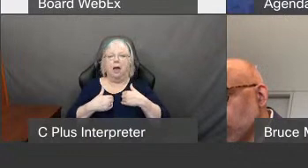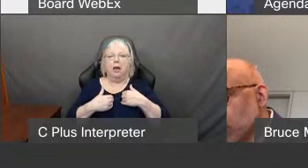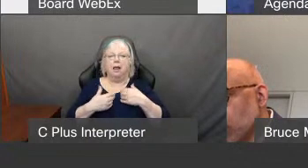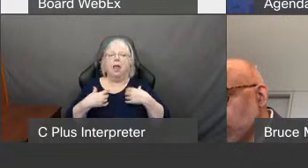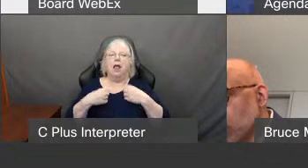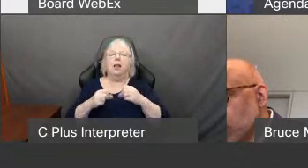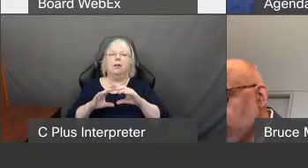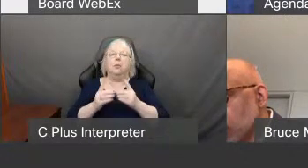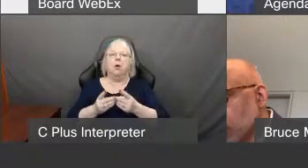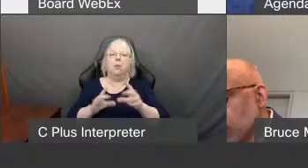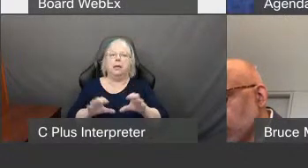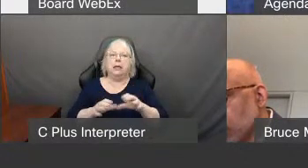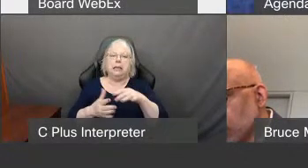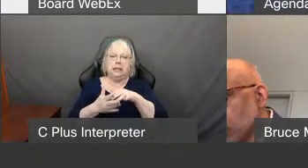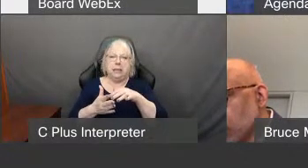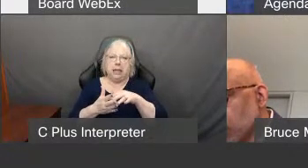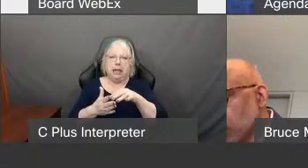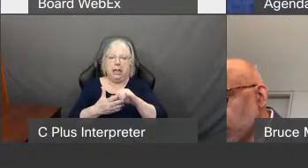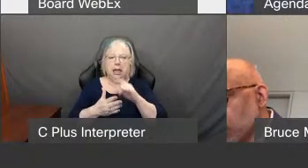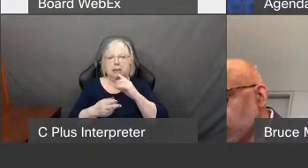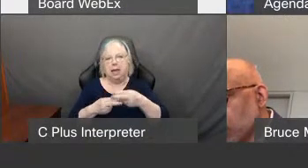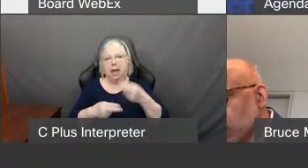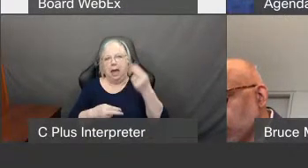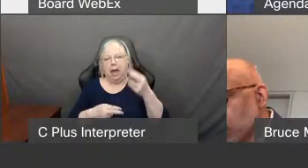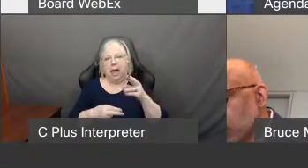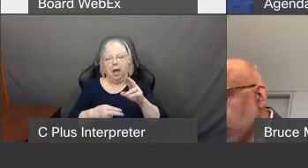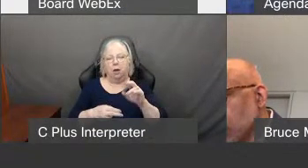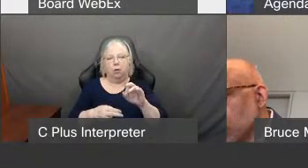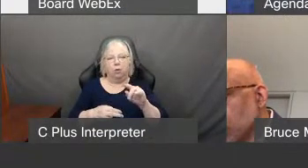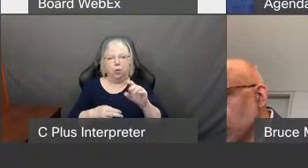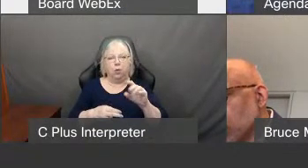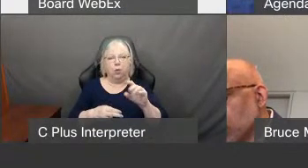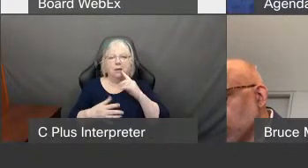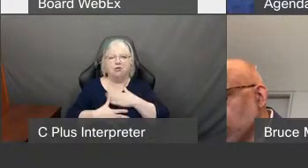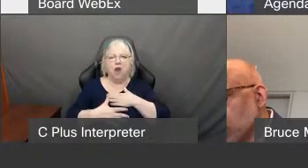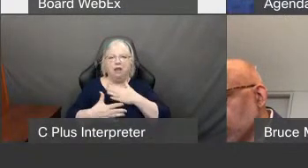health department and has a real high rate of respiratory issues.